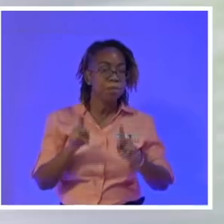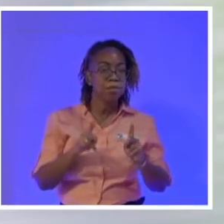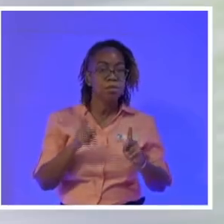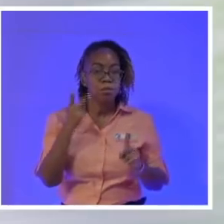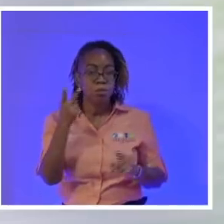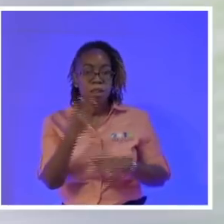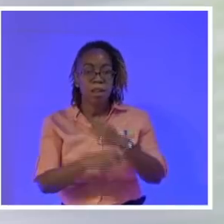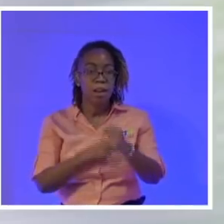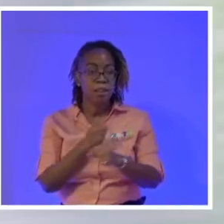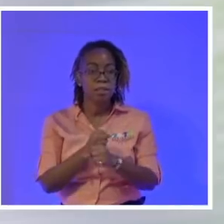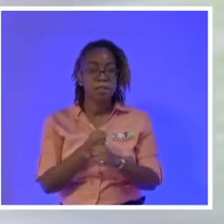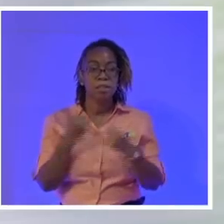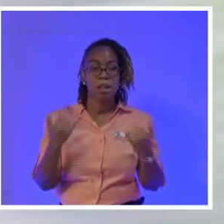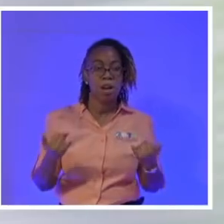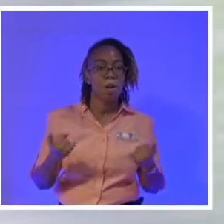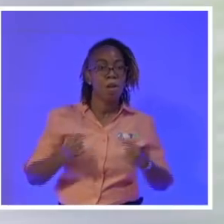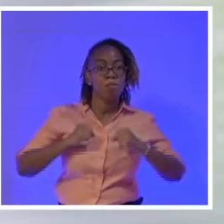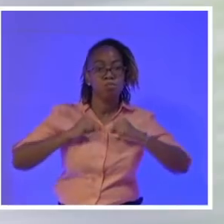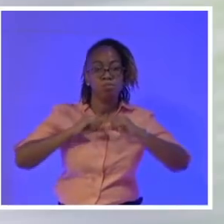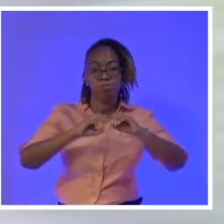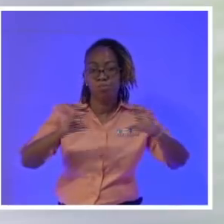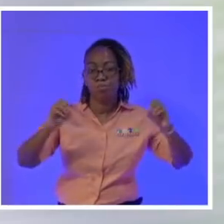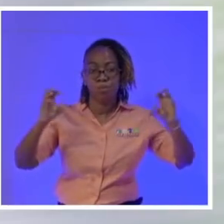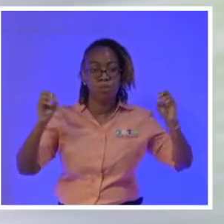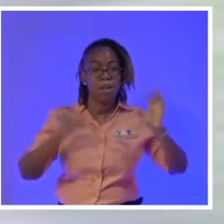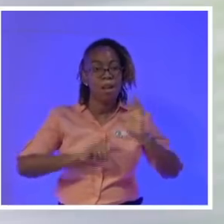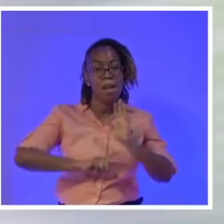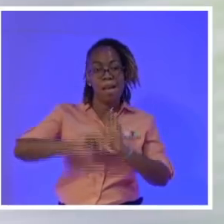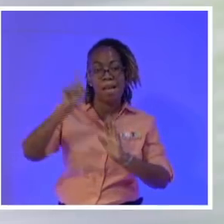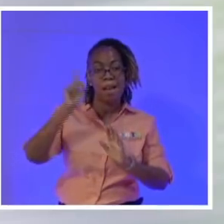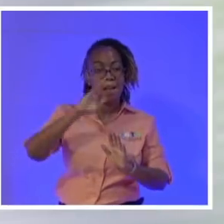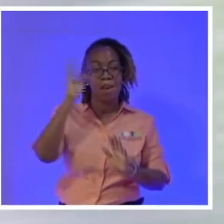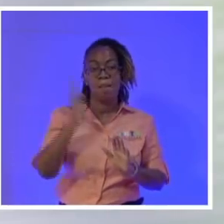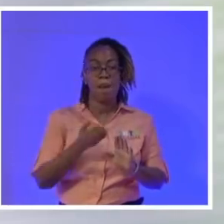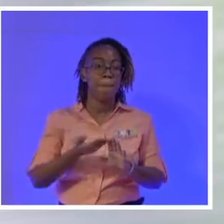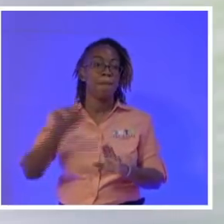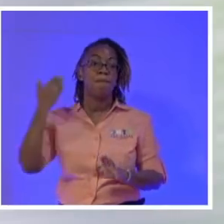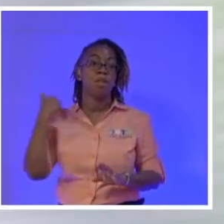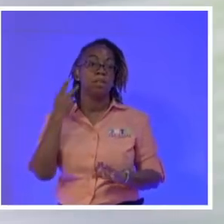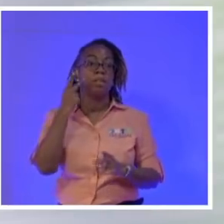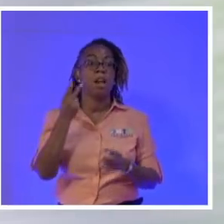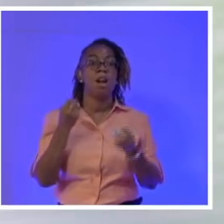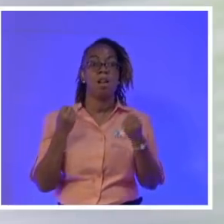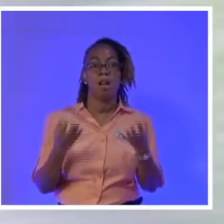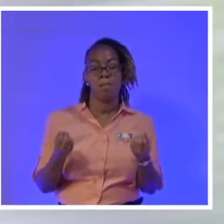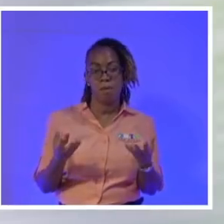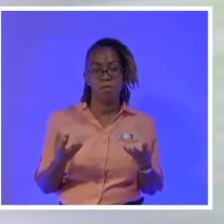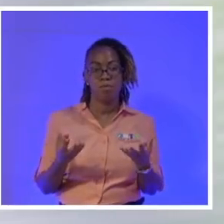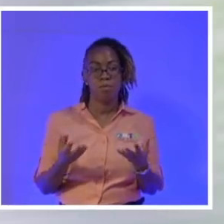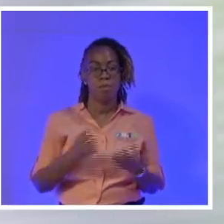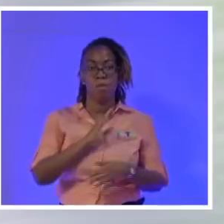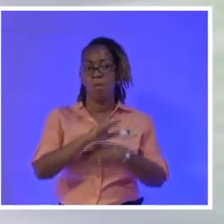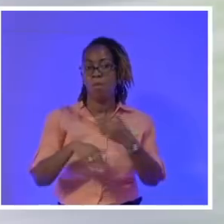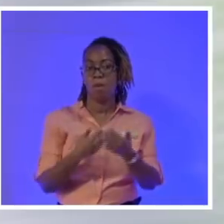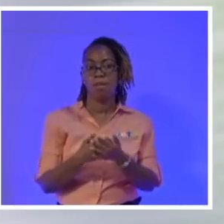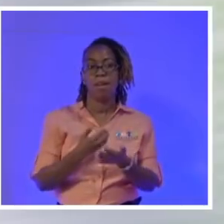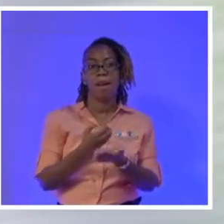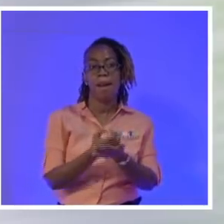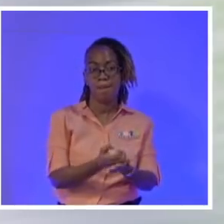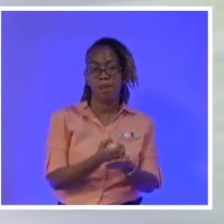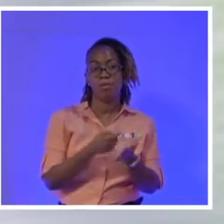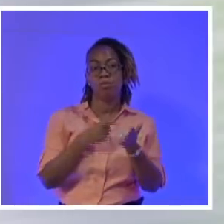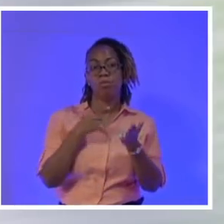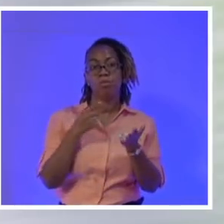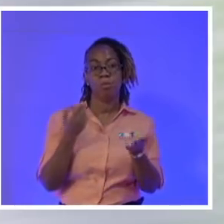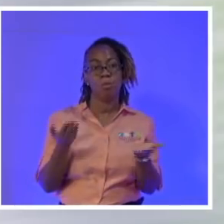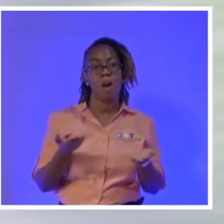in some countries, reaching new heights that have never been reached before. And all the evidence is suggesting